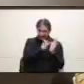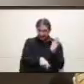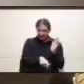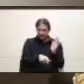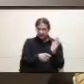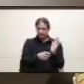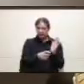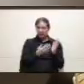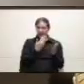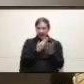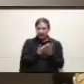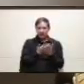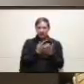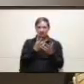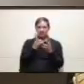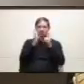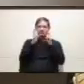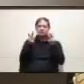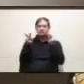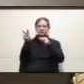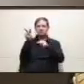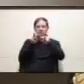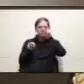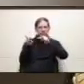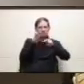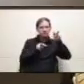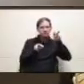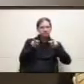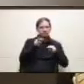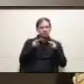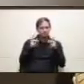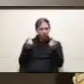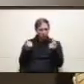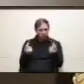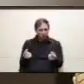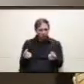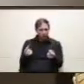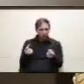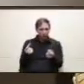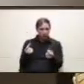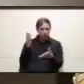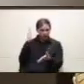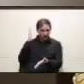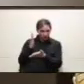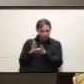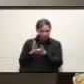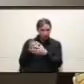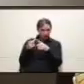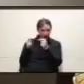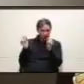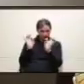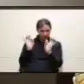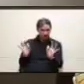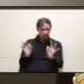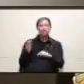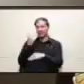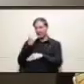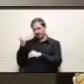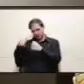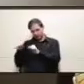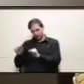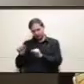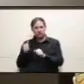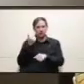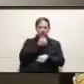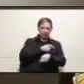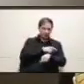least apply an oversight or play an oversight role on these consultants so that they're able to complete the job on time? Thanks, Chairperson, and sorry